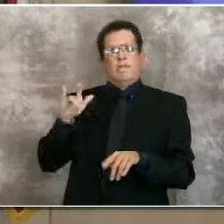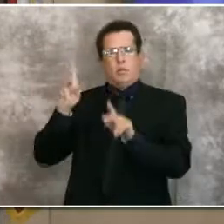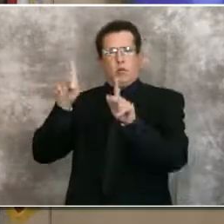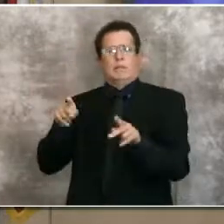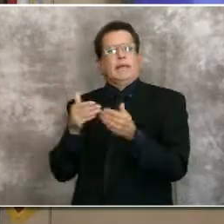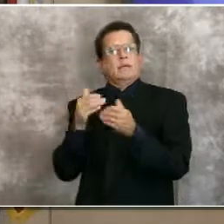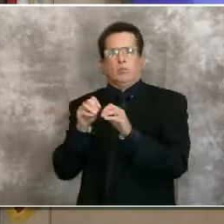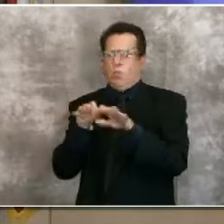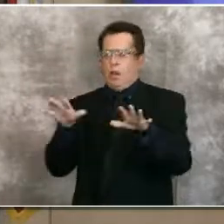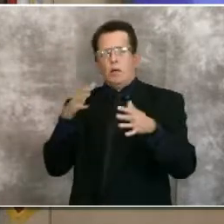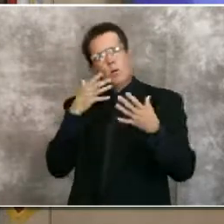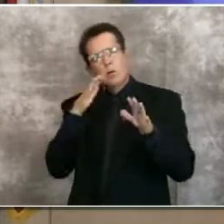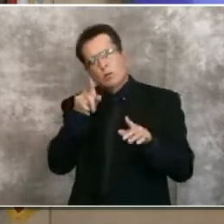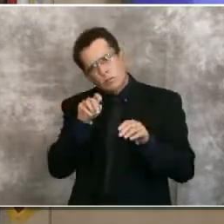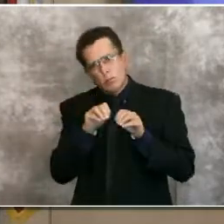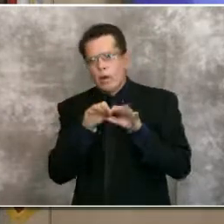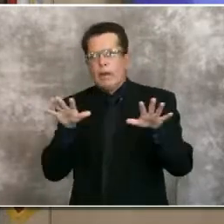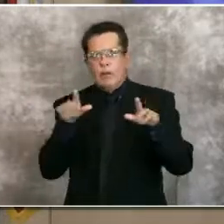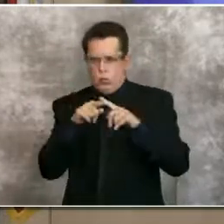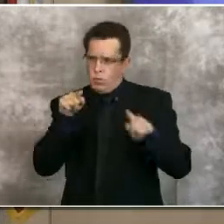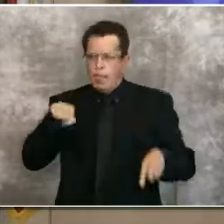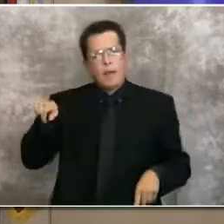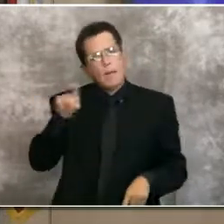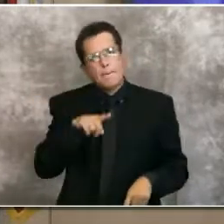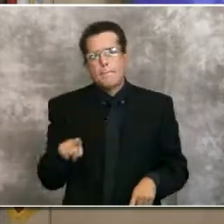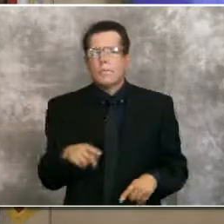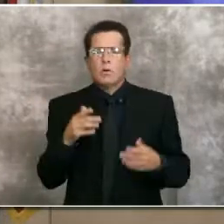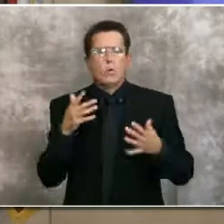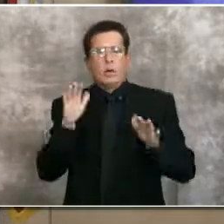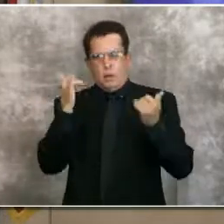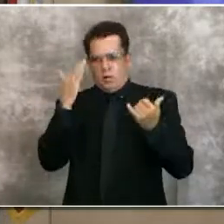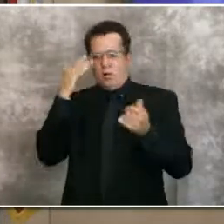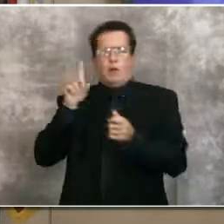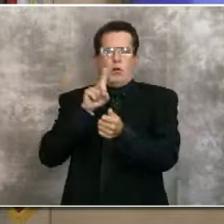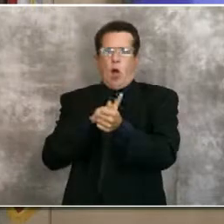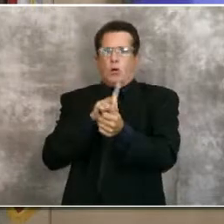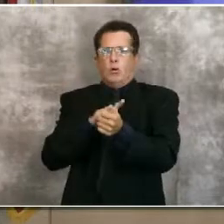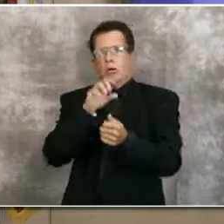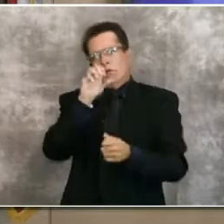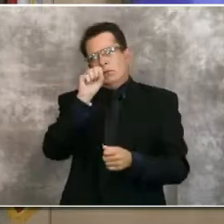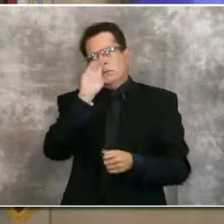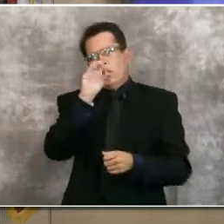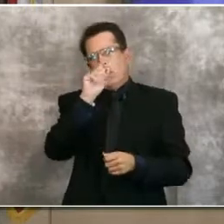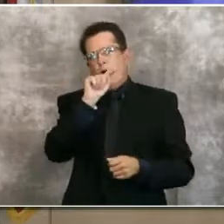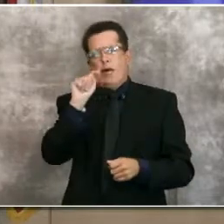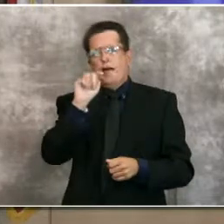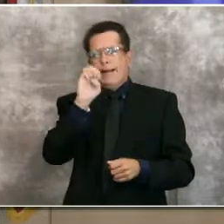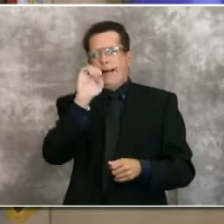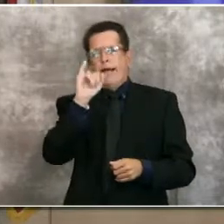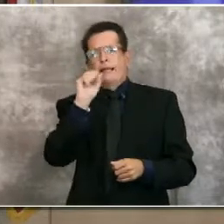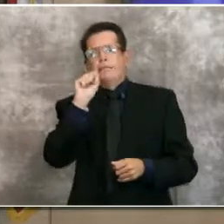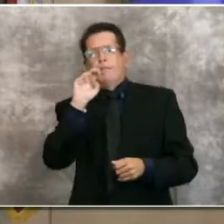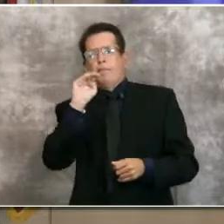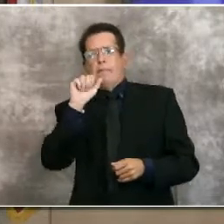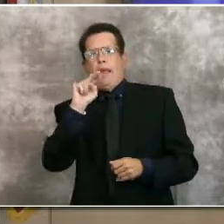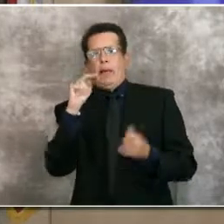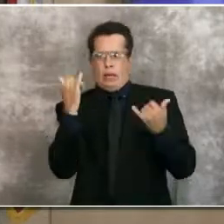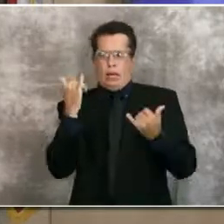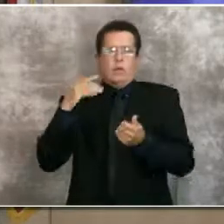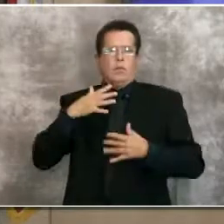and relatives. That's why today we are joined by Dr. Scott Eisman, who is